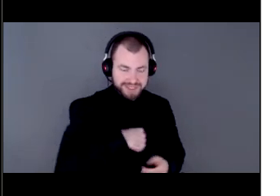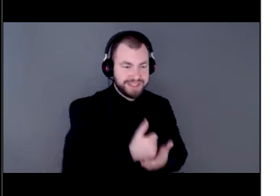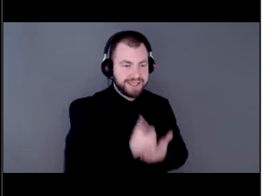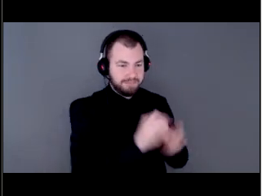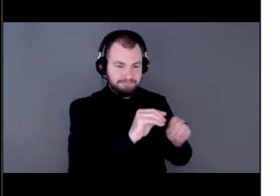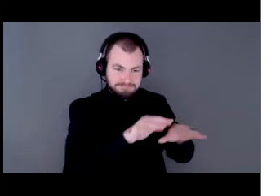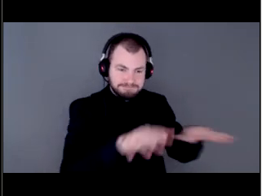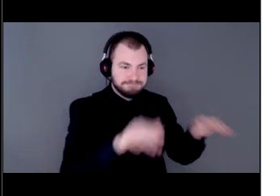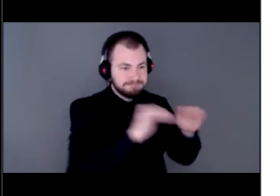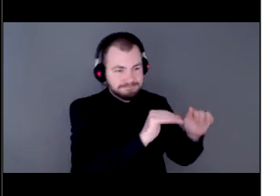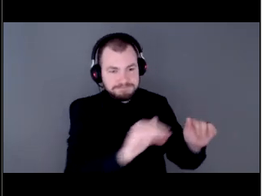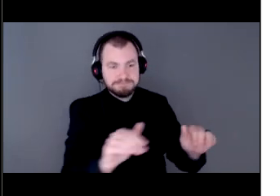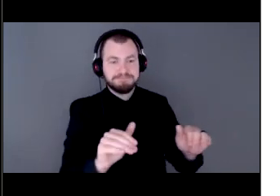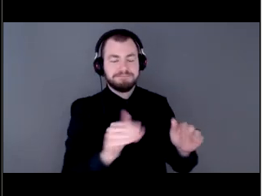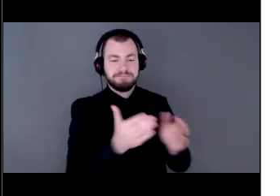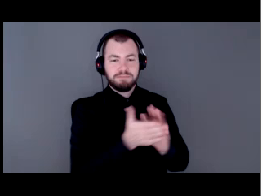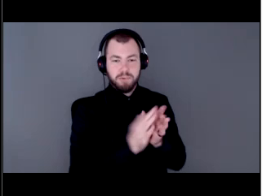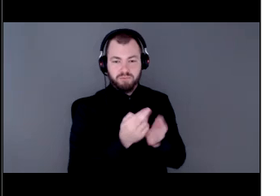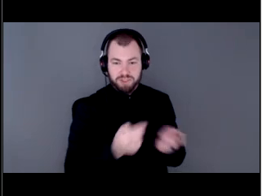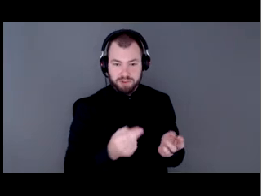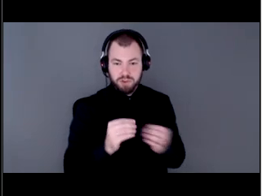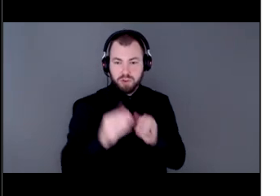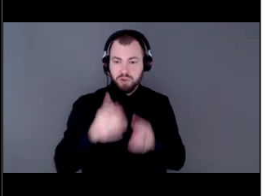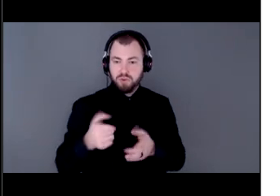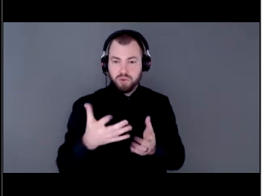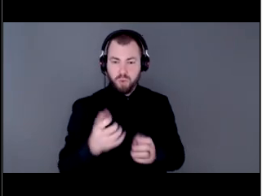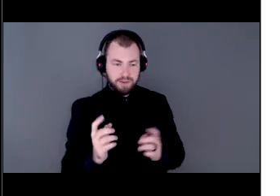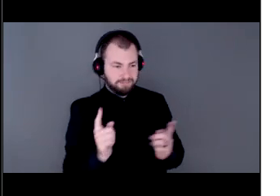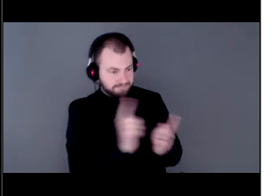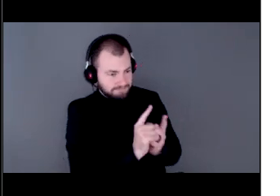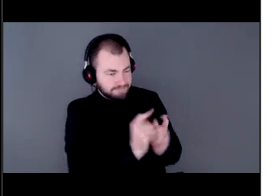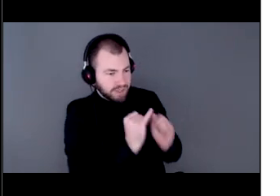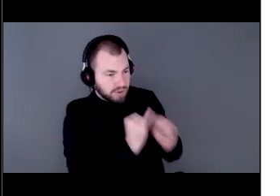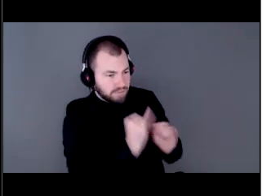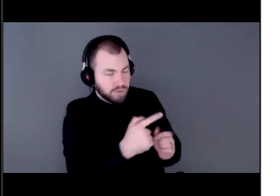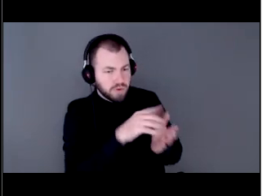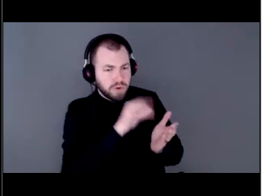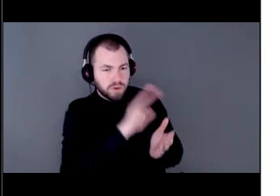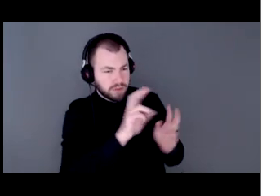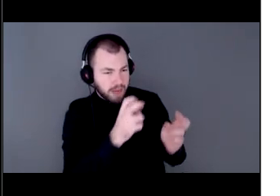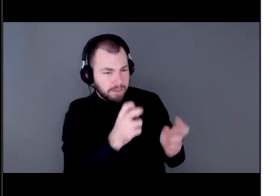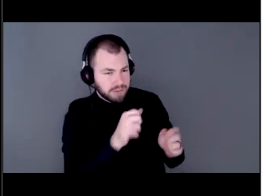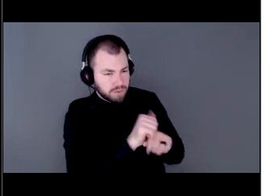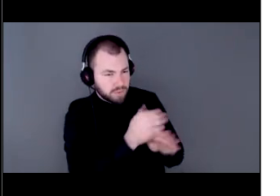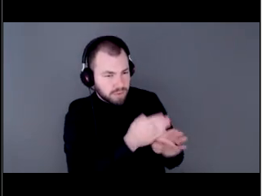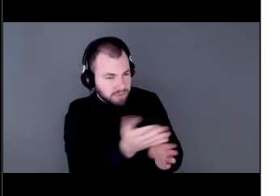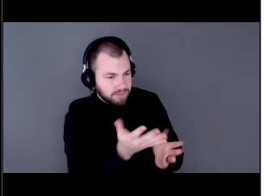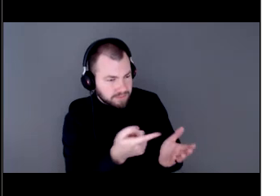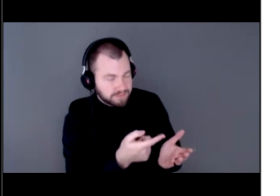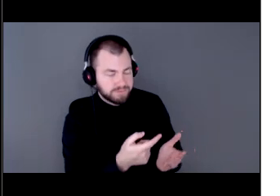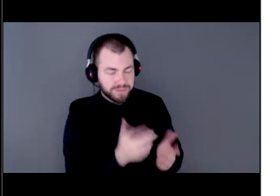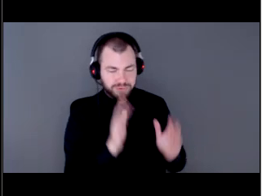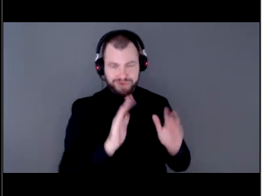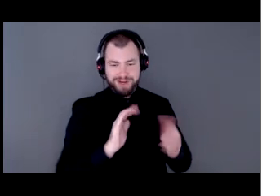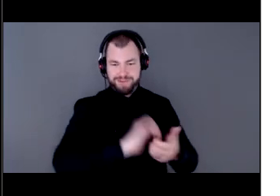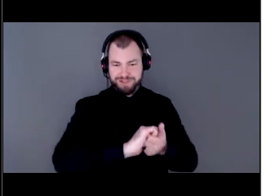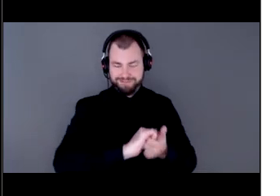resources for students who want to interview them to learn about the topics that they're working on. So it's a great partnership. Thank you very